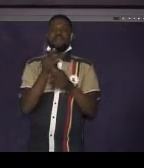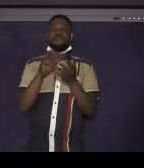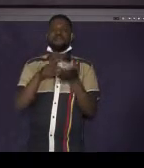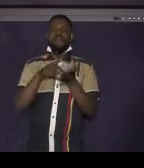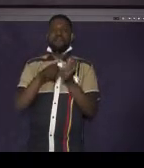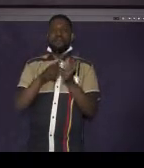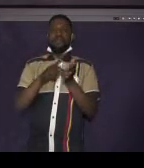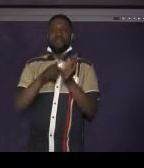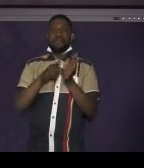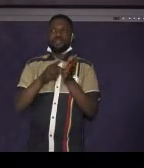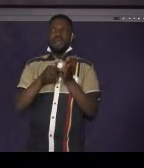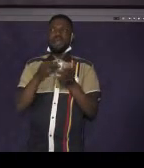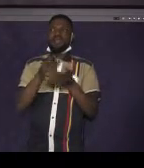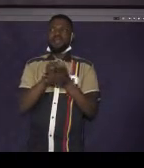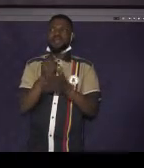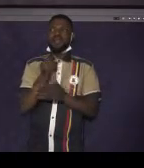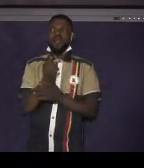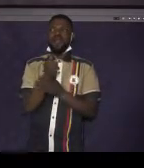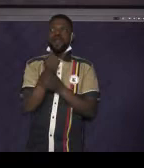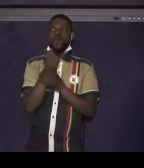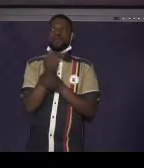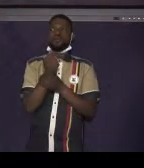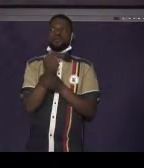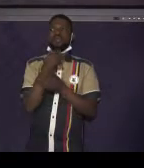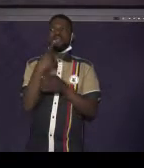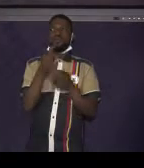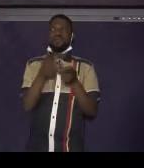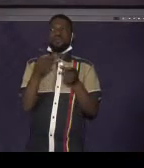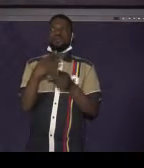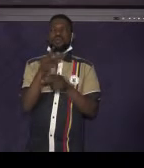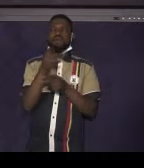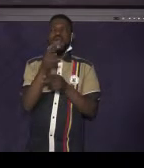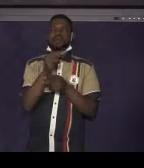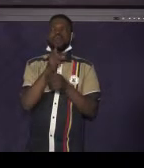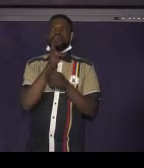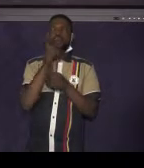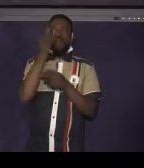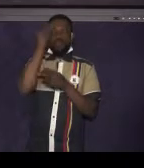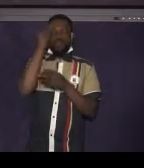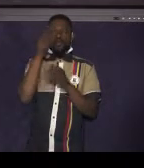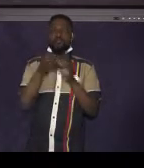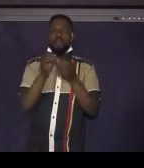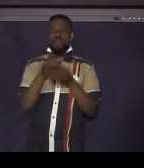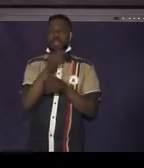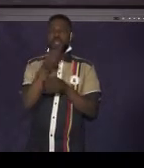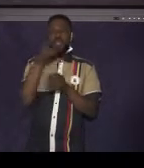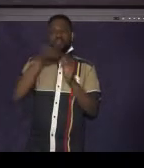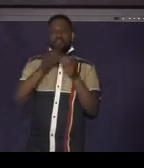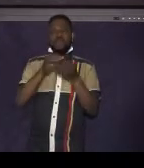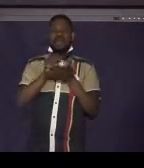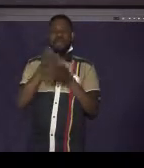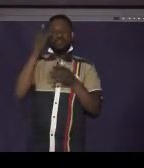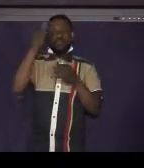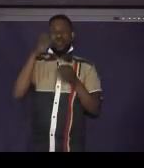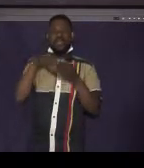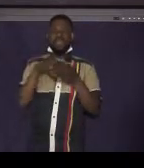called variables that are used to hold the place of an unknown number, a number that you don't know. Usually in mathematics, we